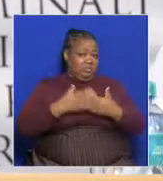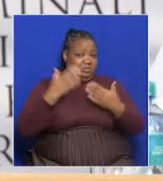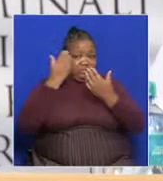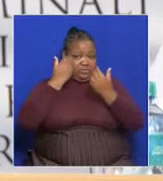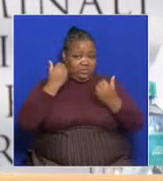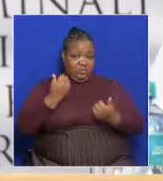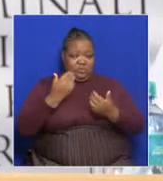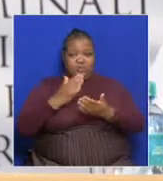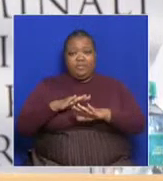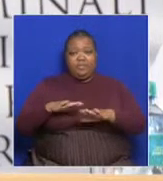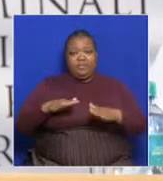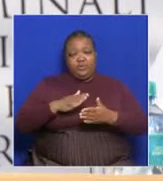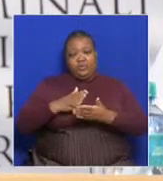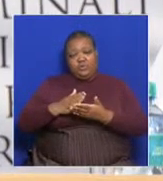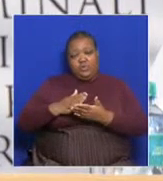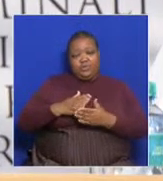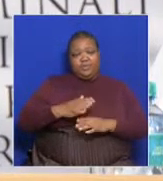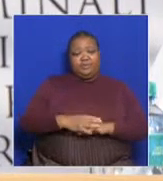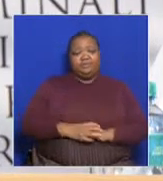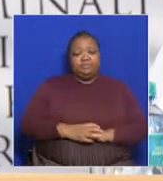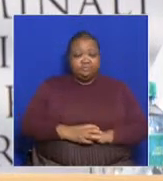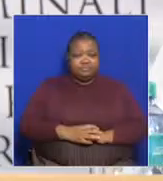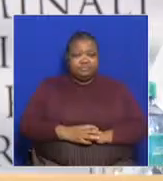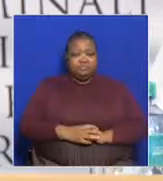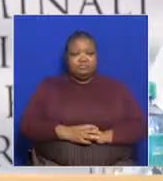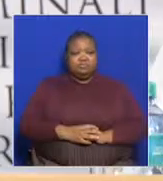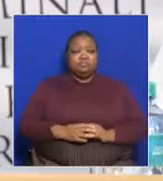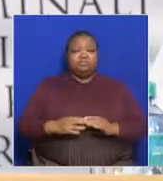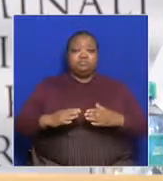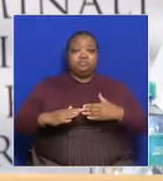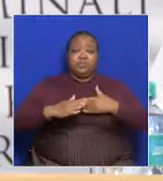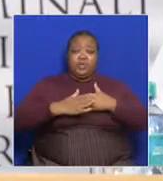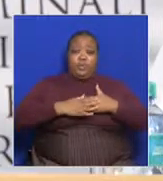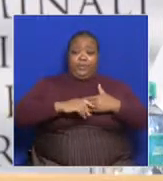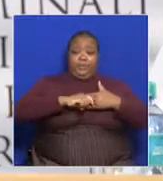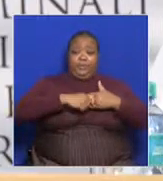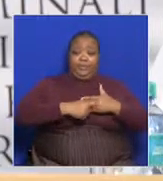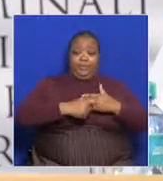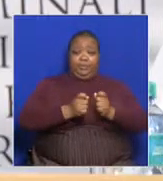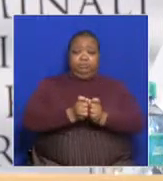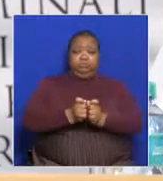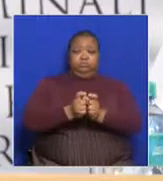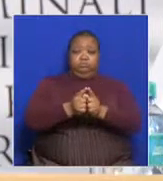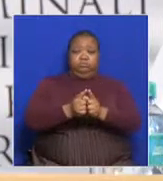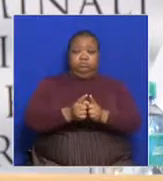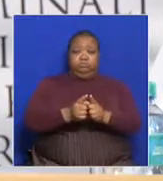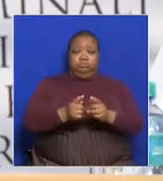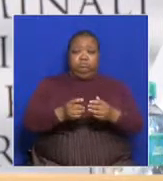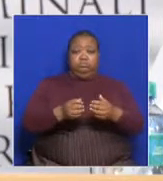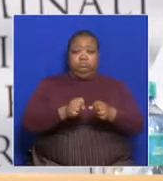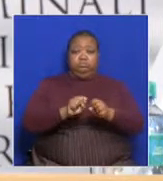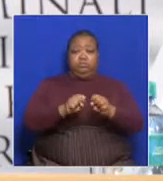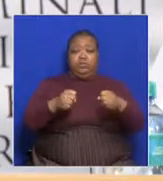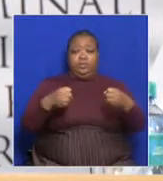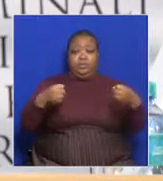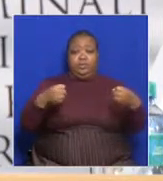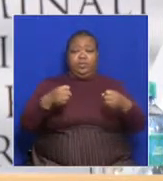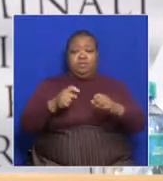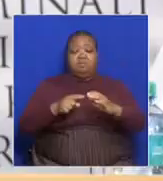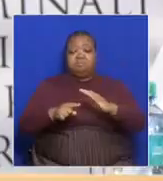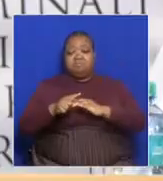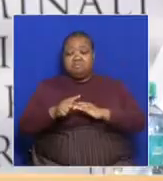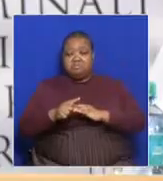You break the seal, you Yes. do whatever you had decided in the container, then you leave it to